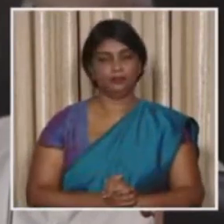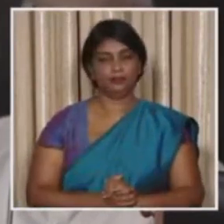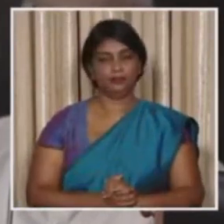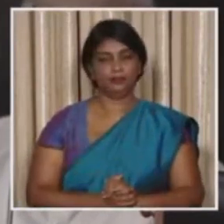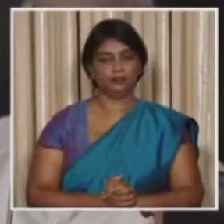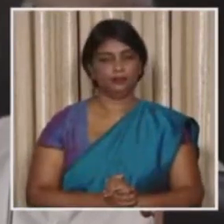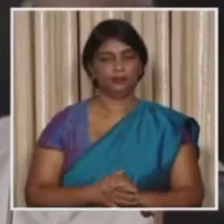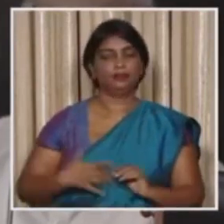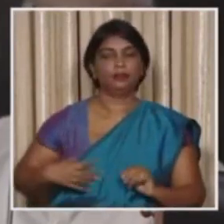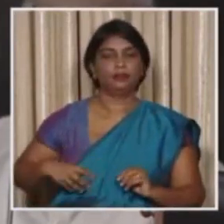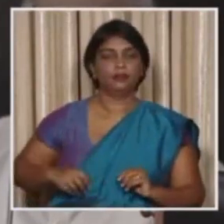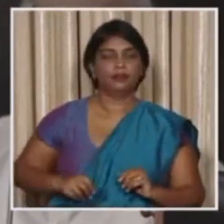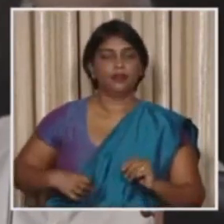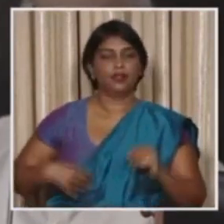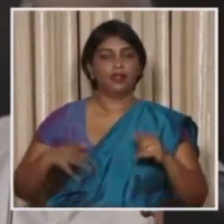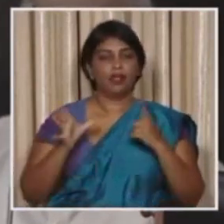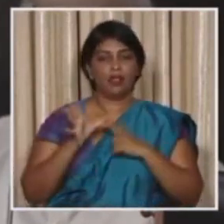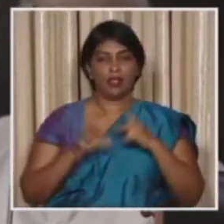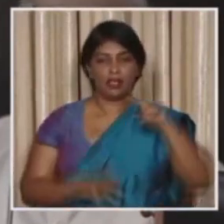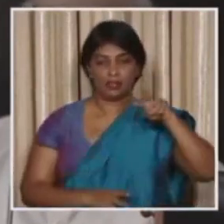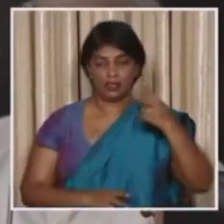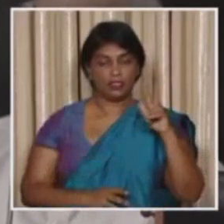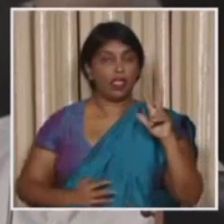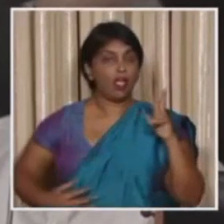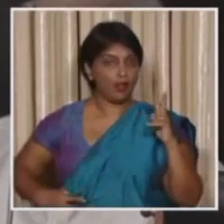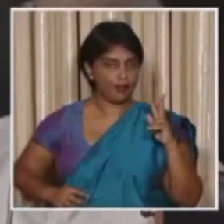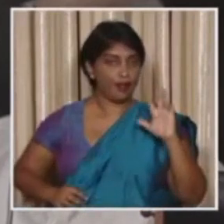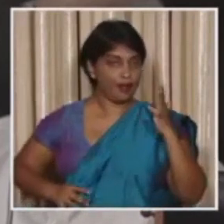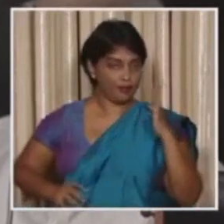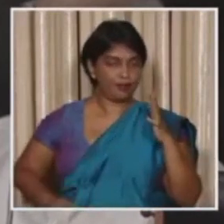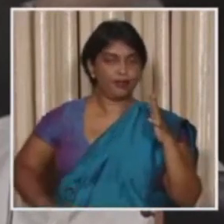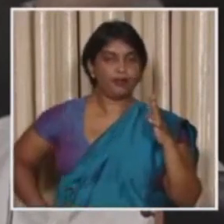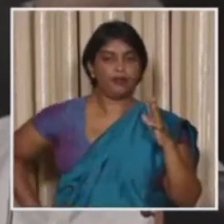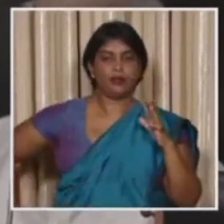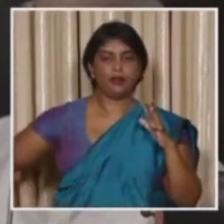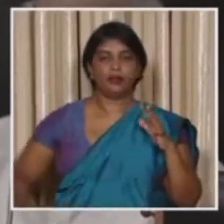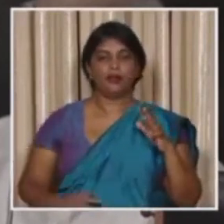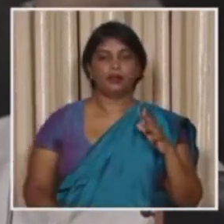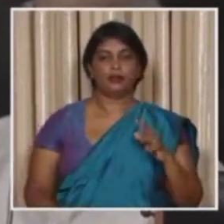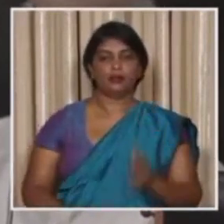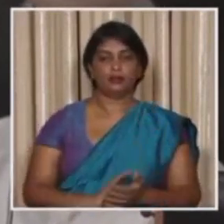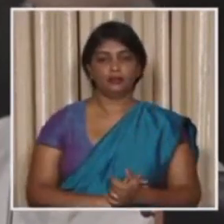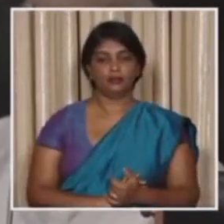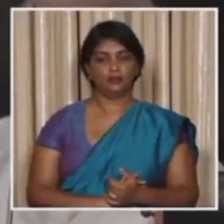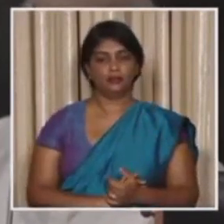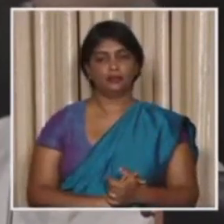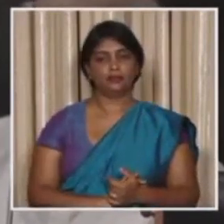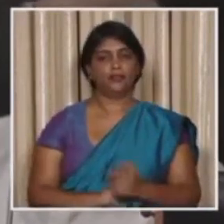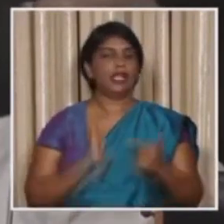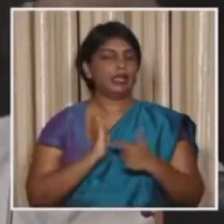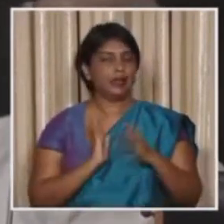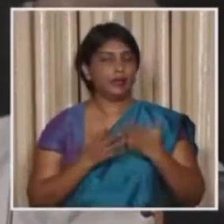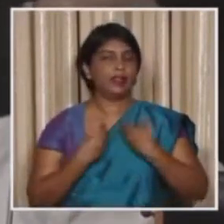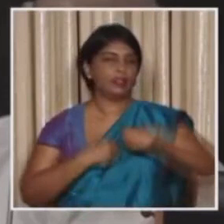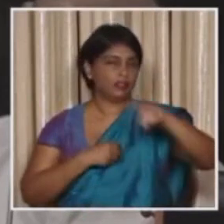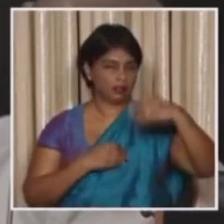290 acres from the Security Force Army Cantonment Palali has been identified to be released temporarily for specific